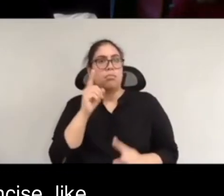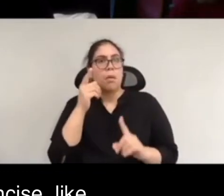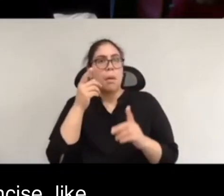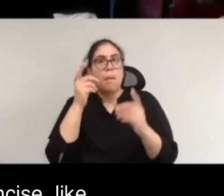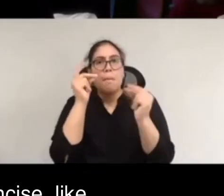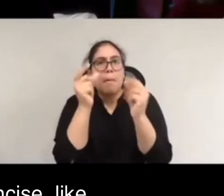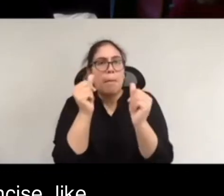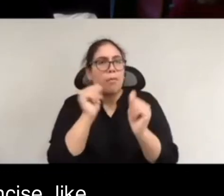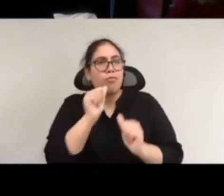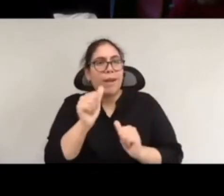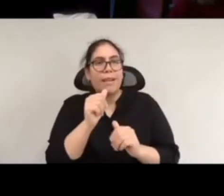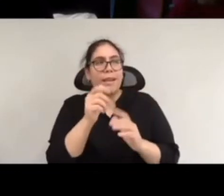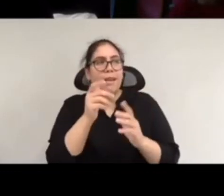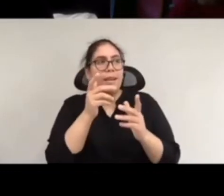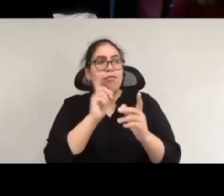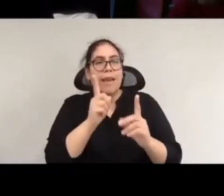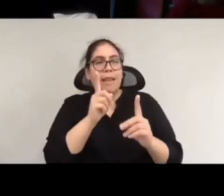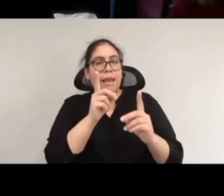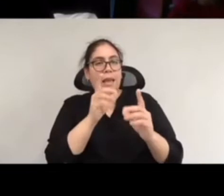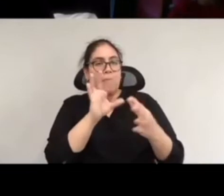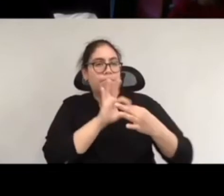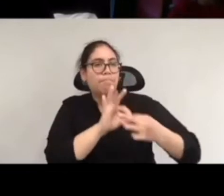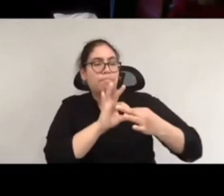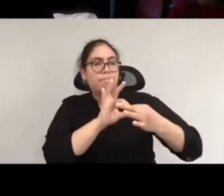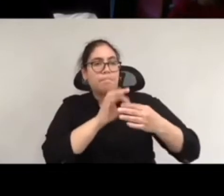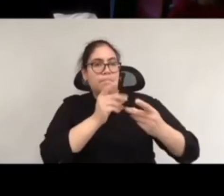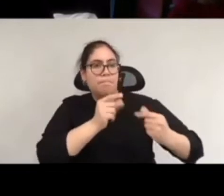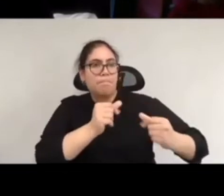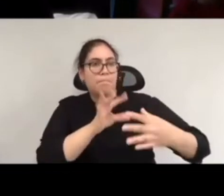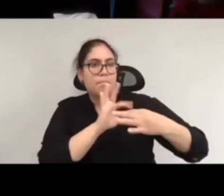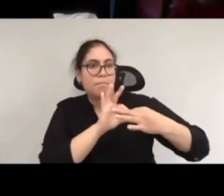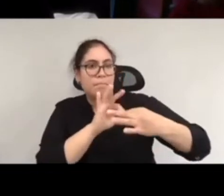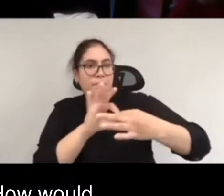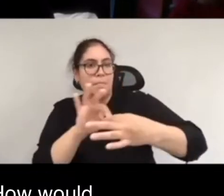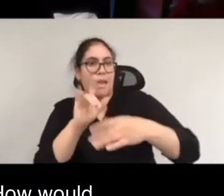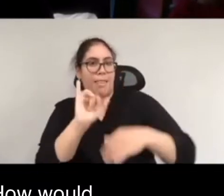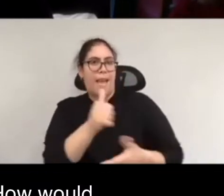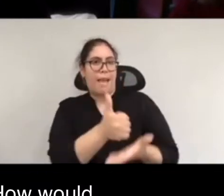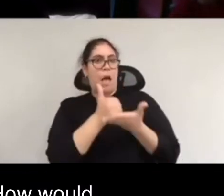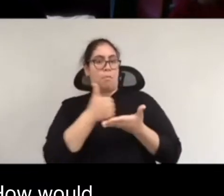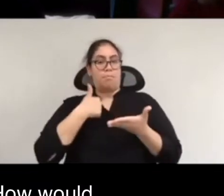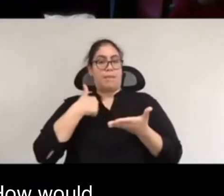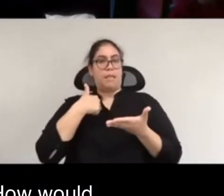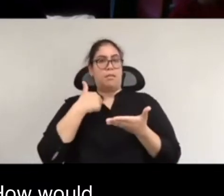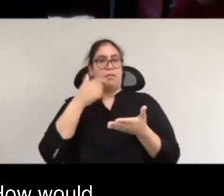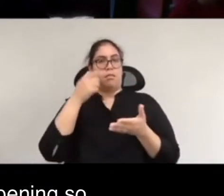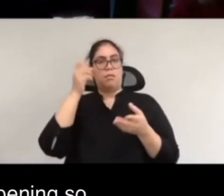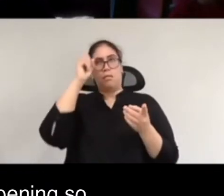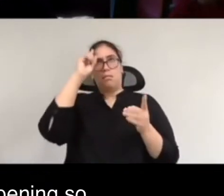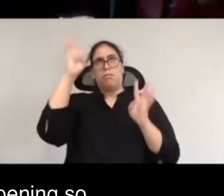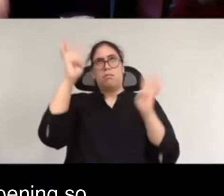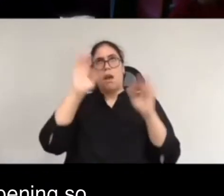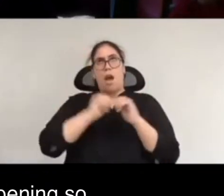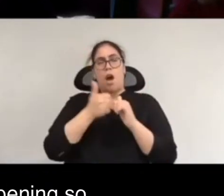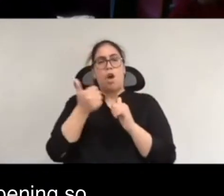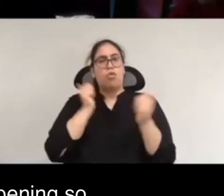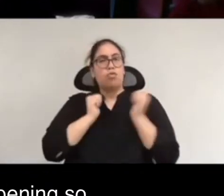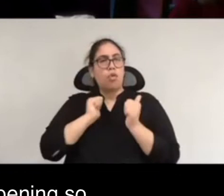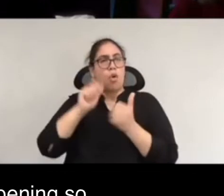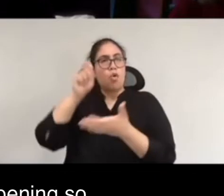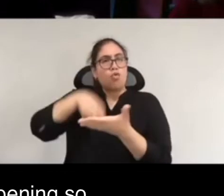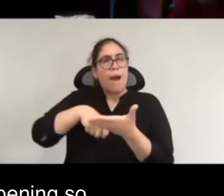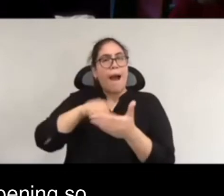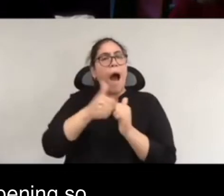way that I think, you know, it truly helps a screenwriter as well. You know, you're like, how would I describe something like that happening so